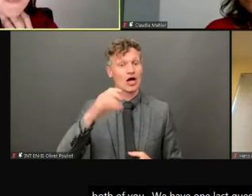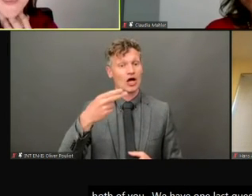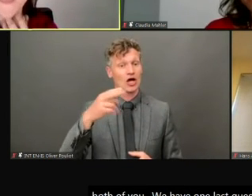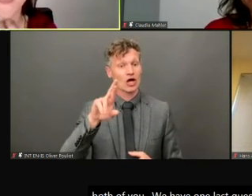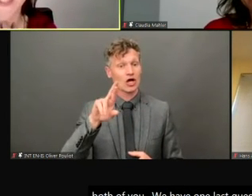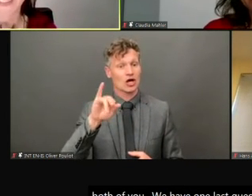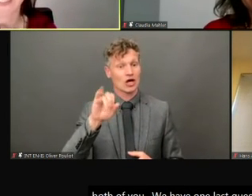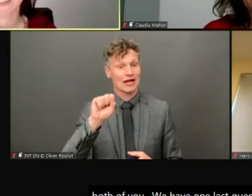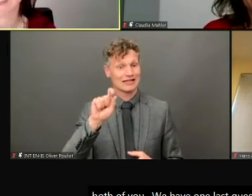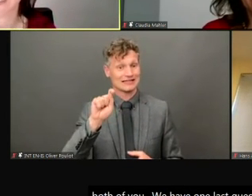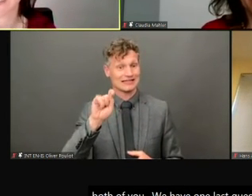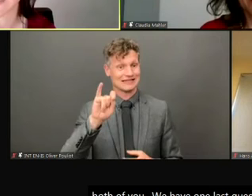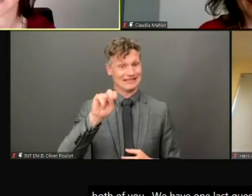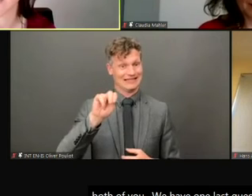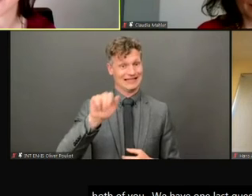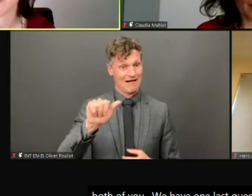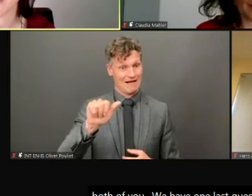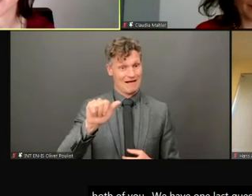wrap up.